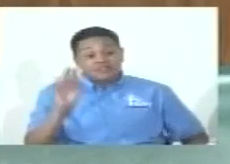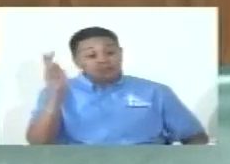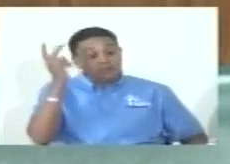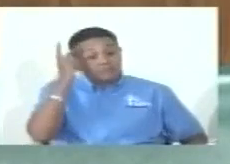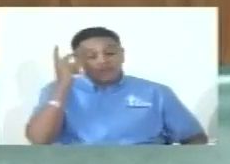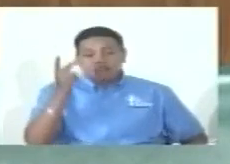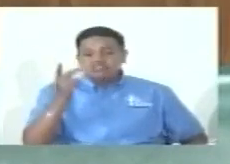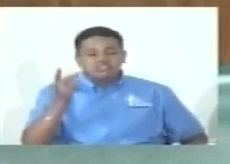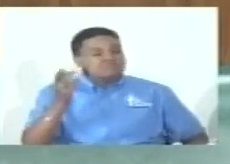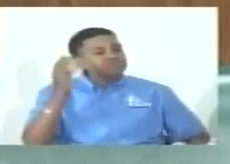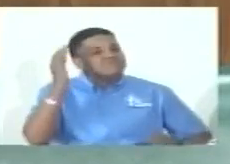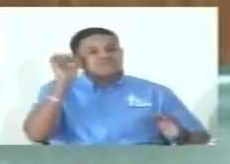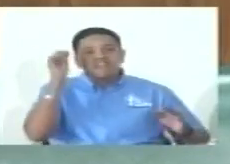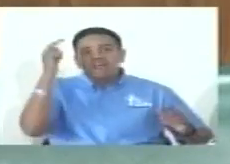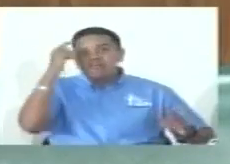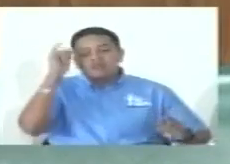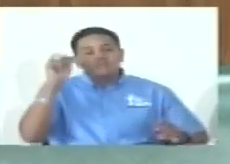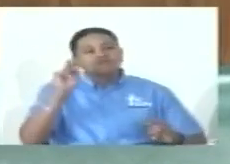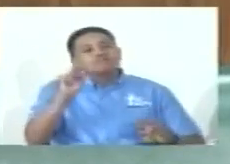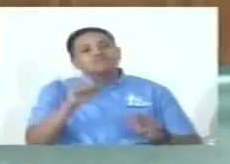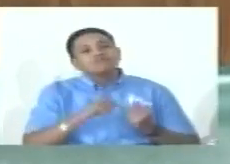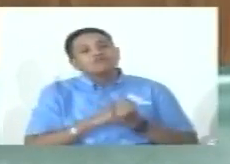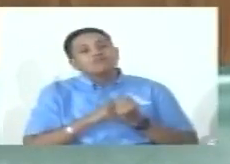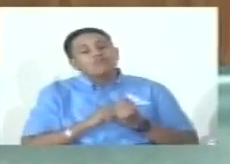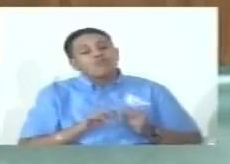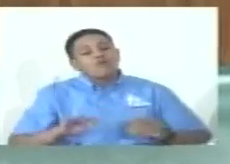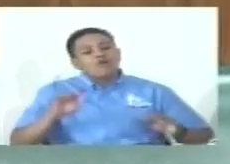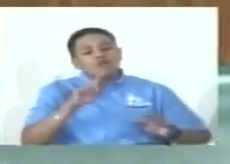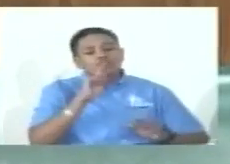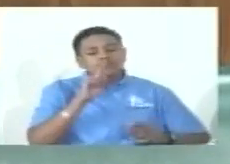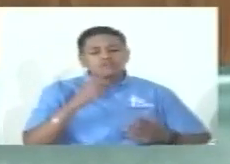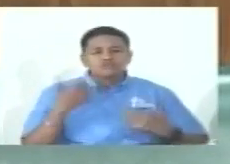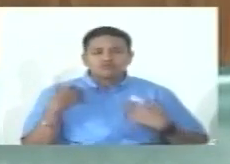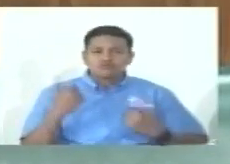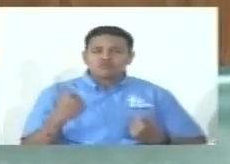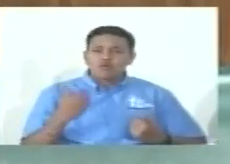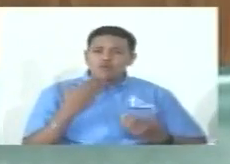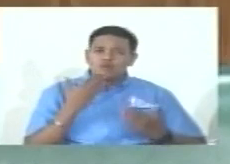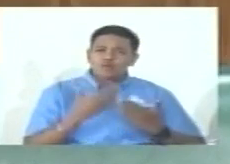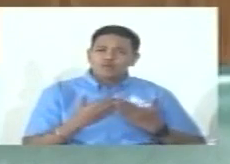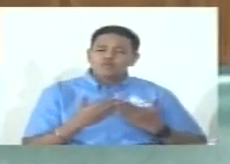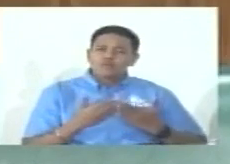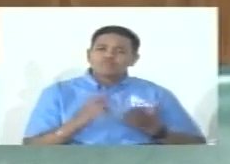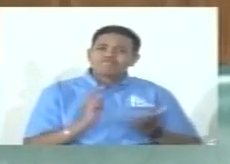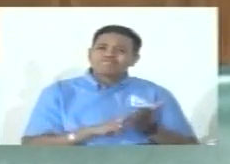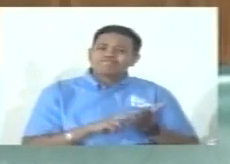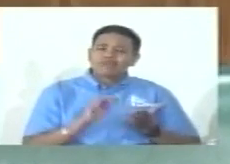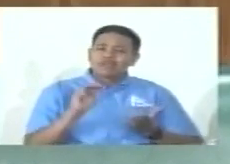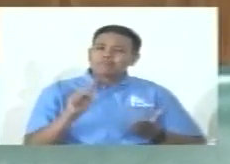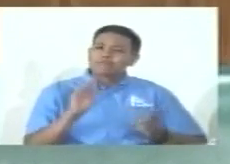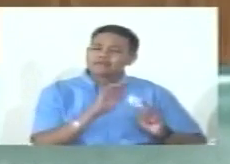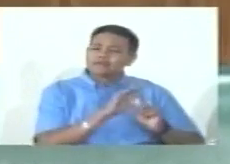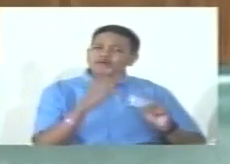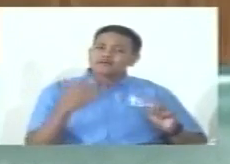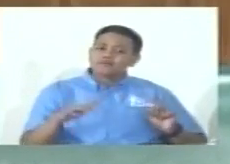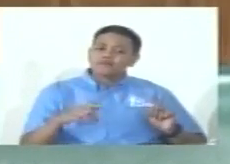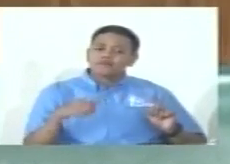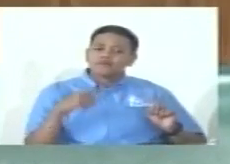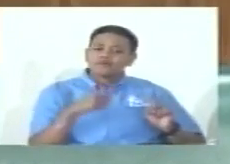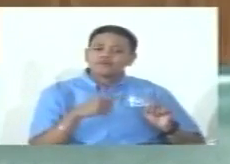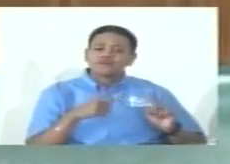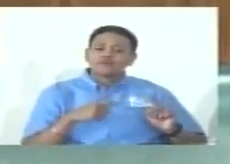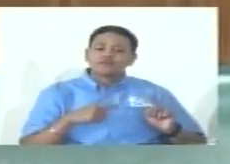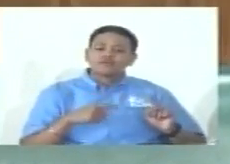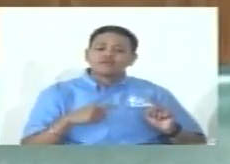played no role in that. She was a formidable MP. But I will say this,